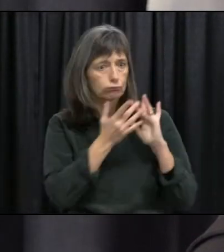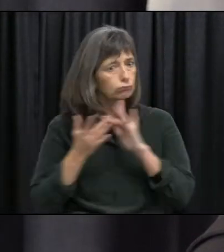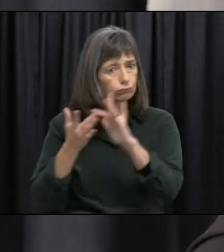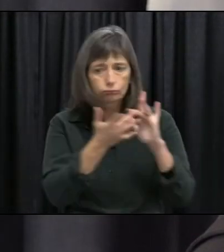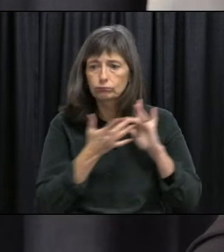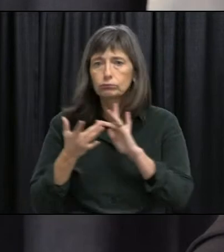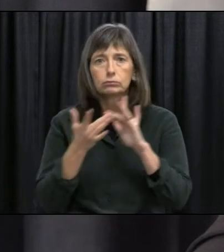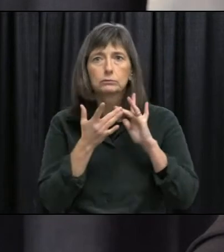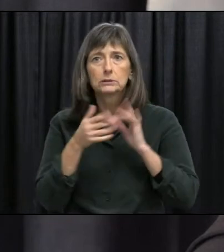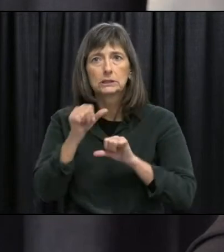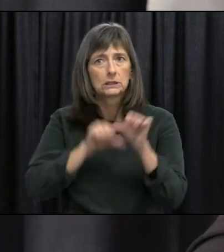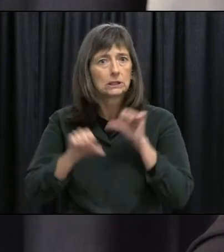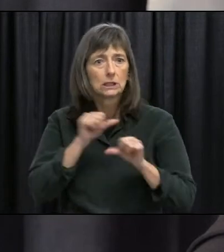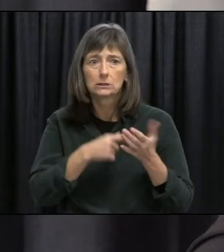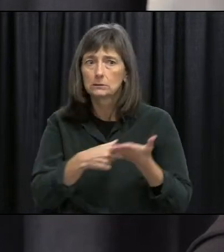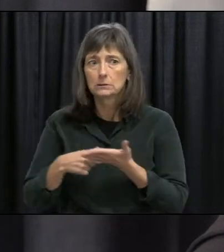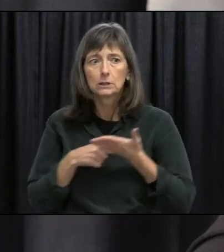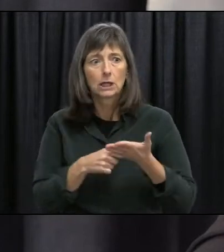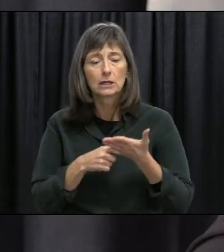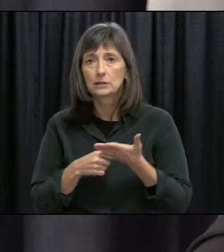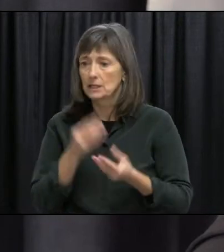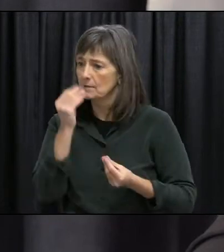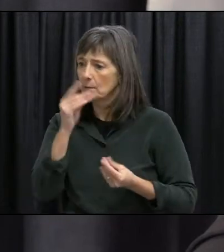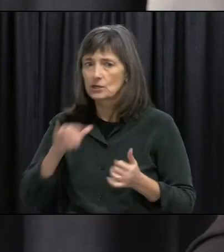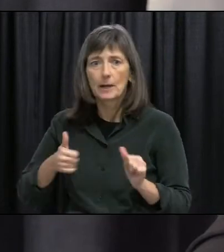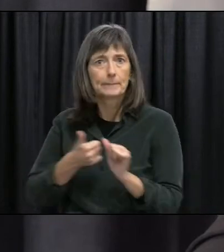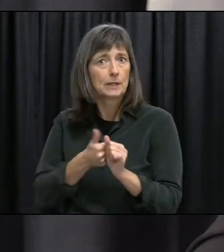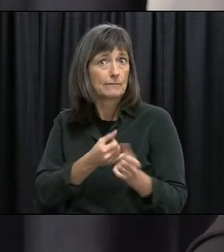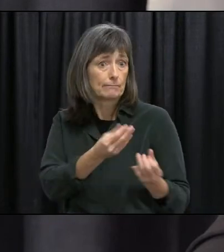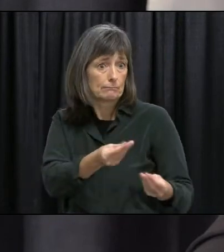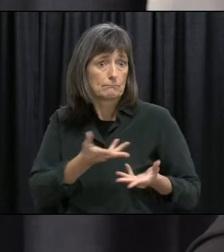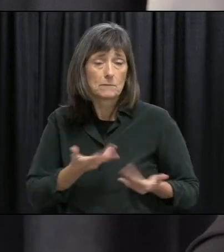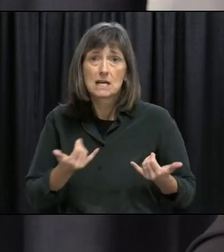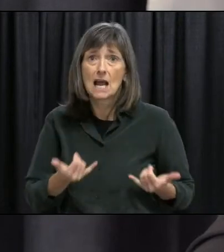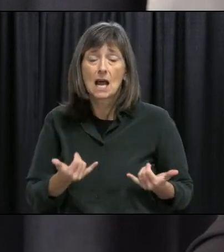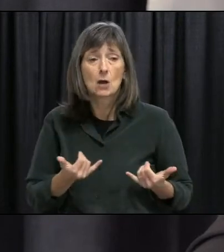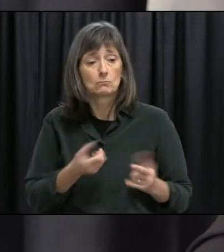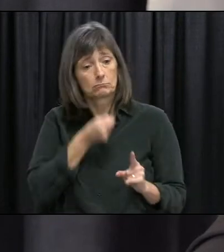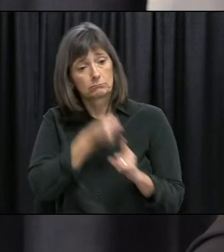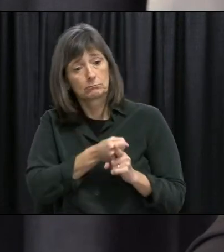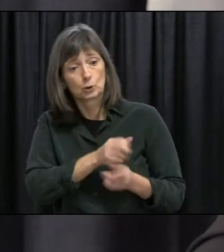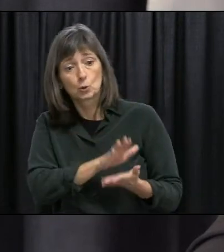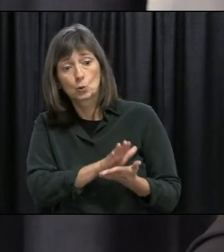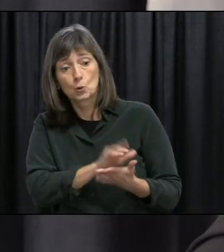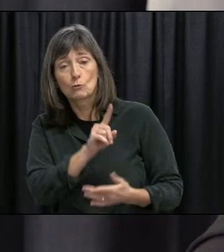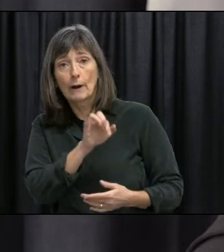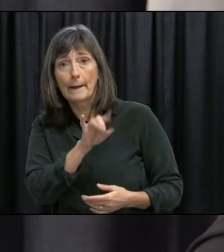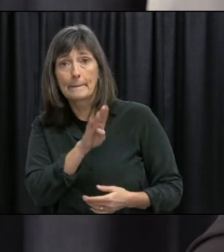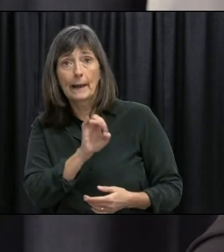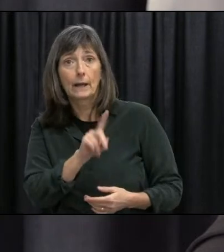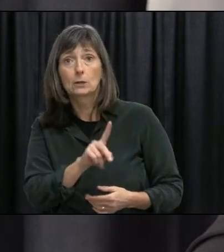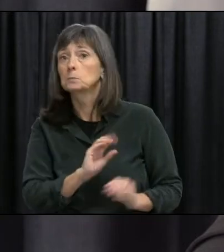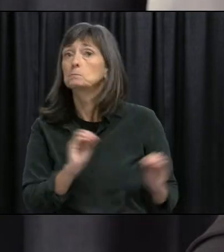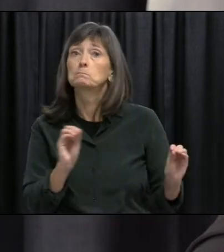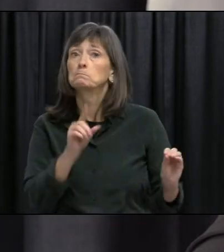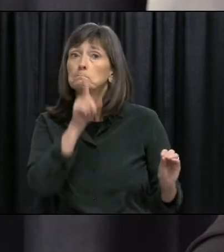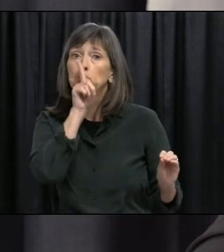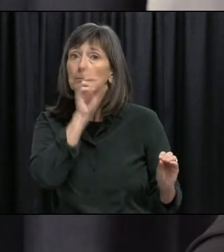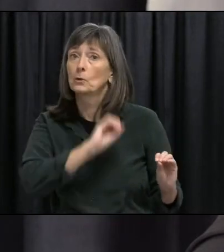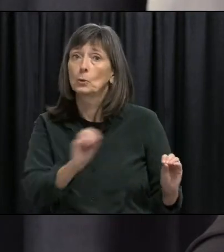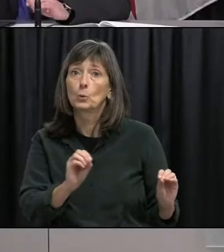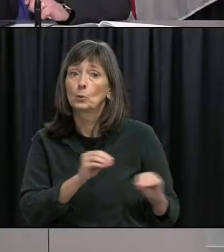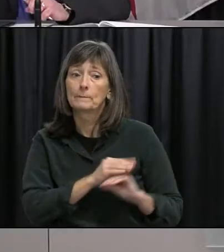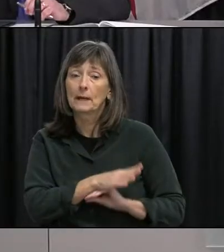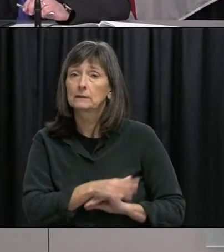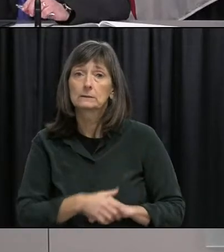authorities, and we've had timely information, and at this point there is no impact on schools in Grand Bank. And